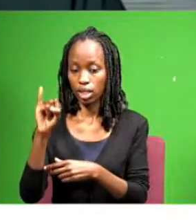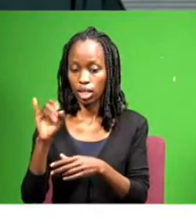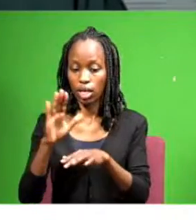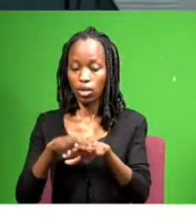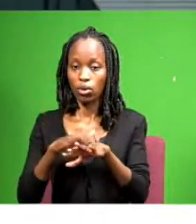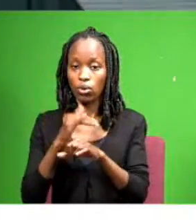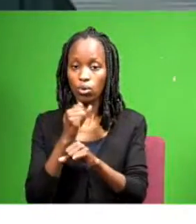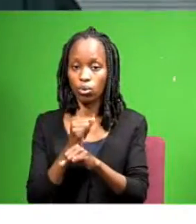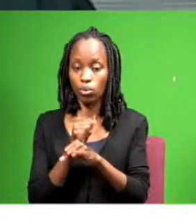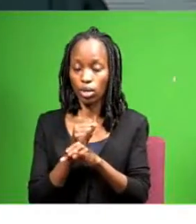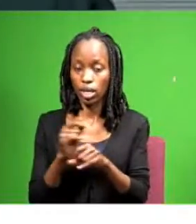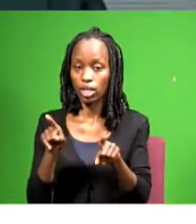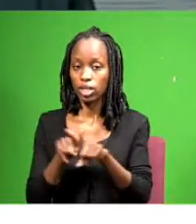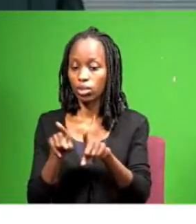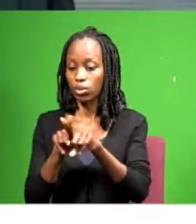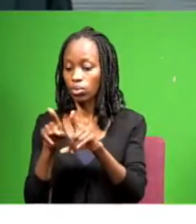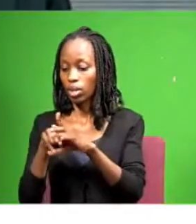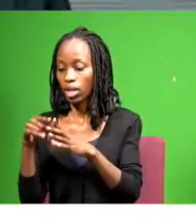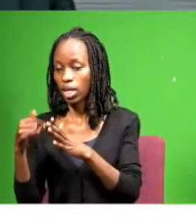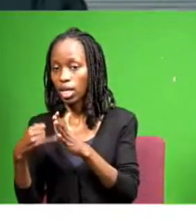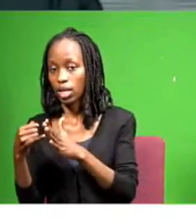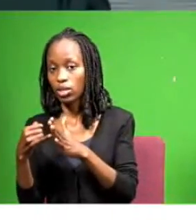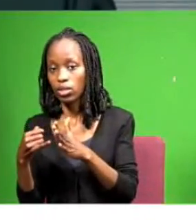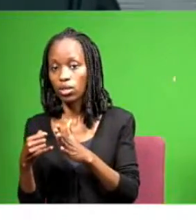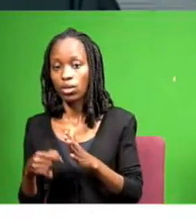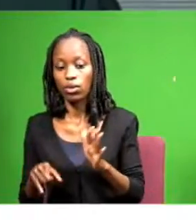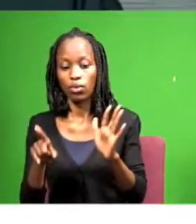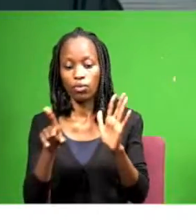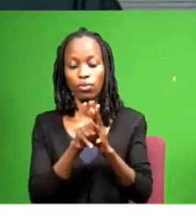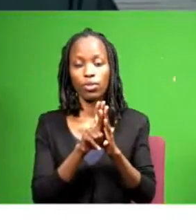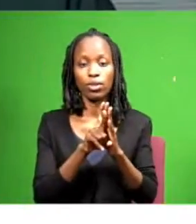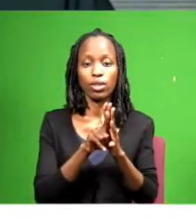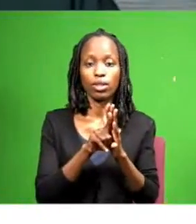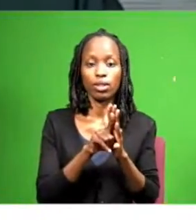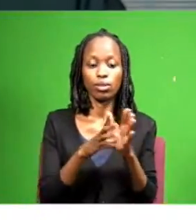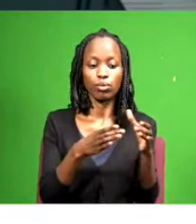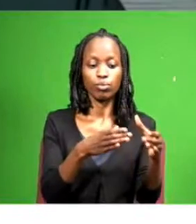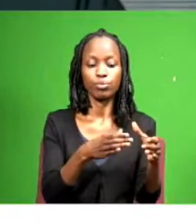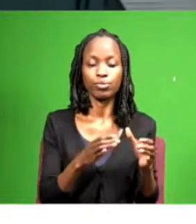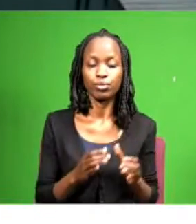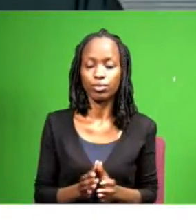the industry of the legal minds involved.